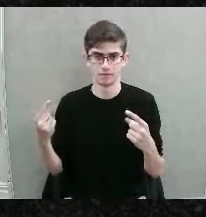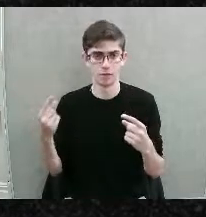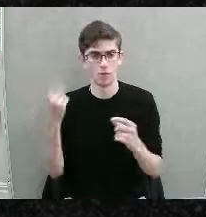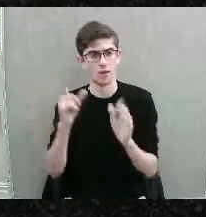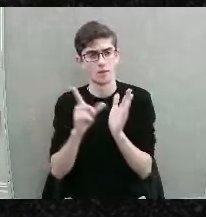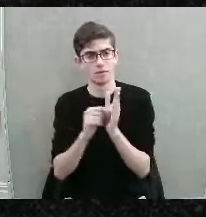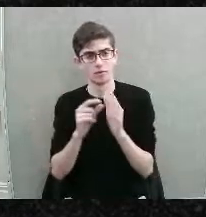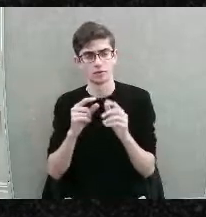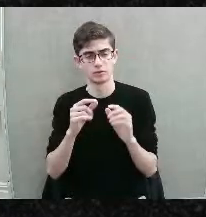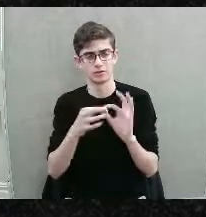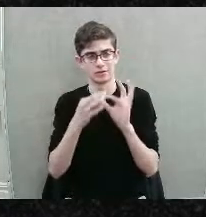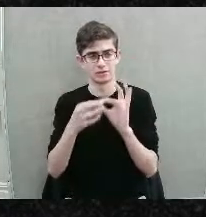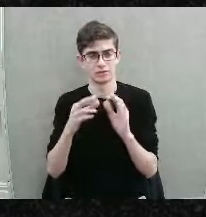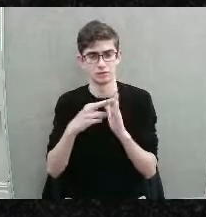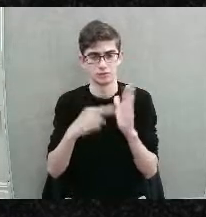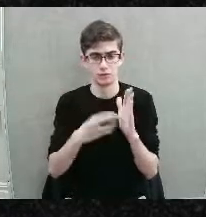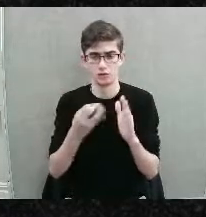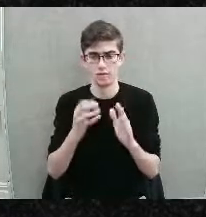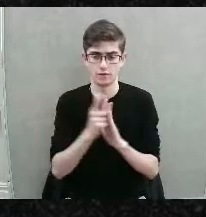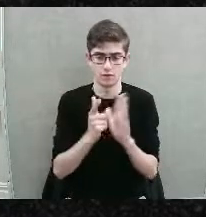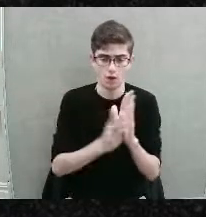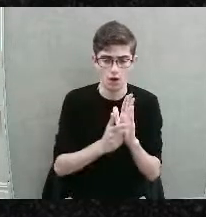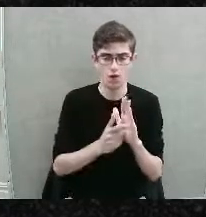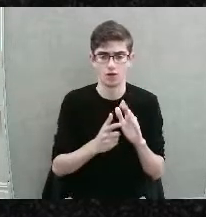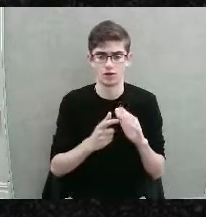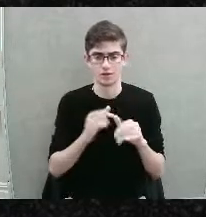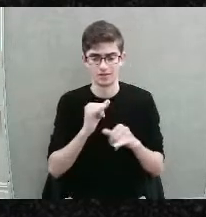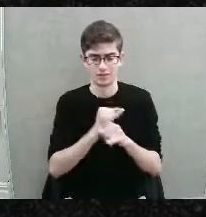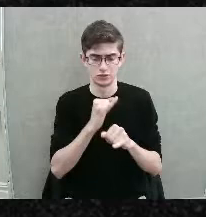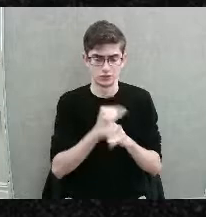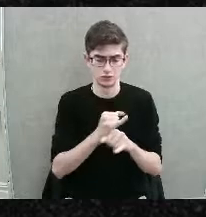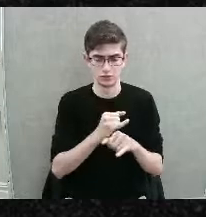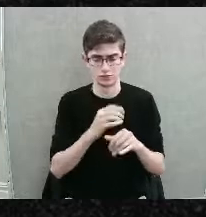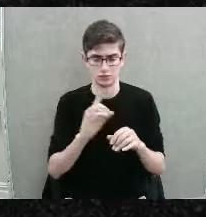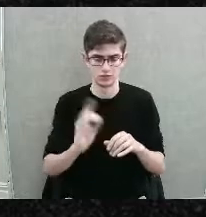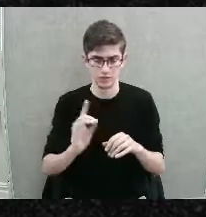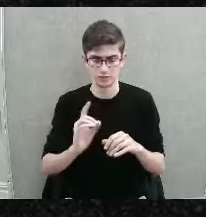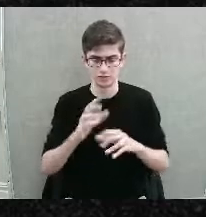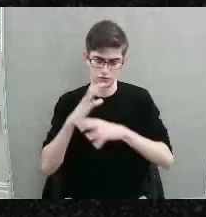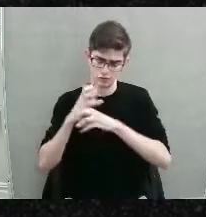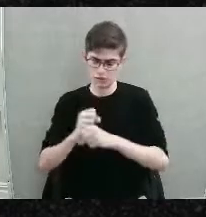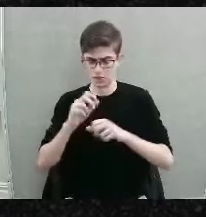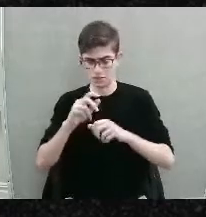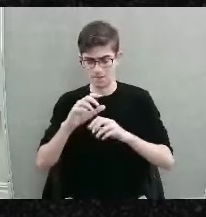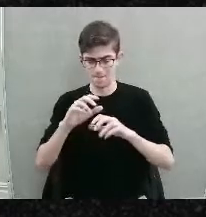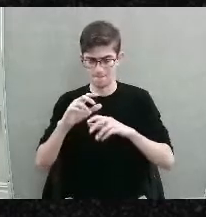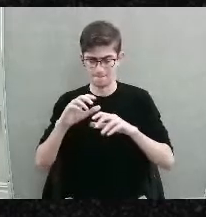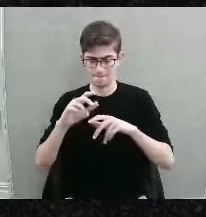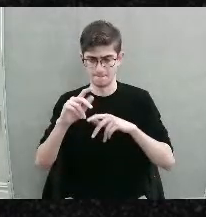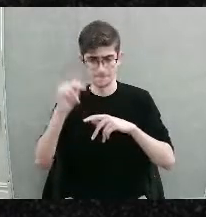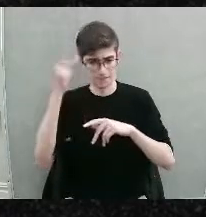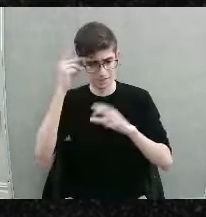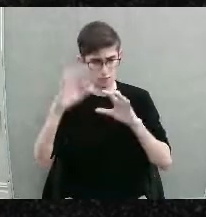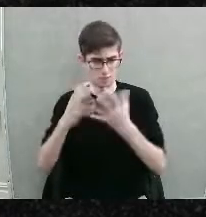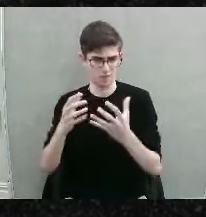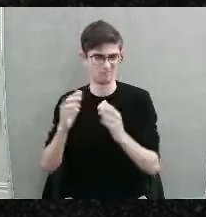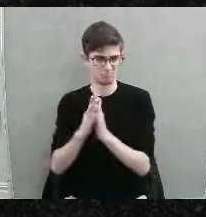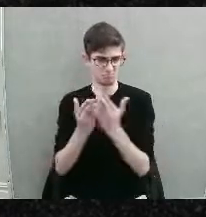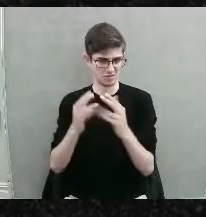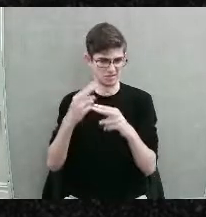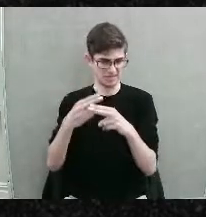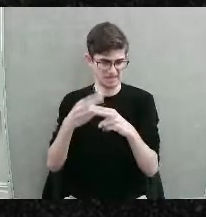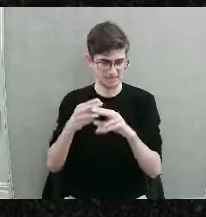law, institutional democracy, the traditional political parties, just to put us in a